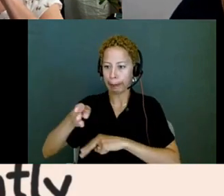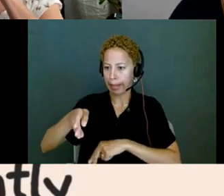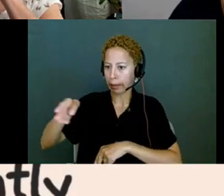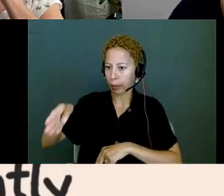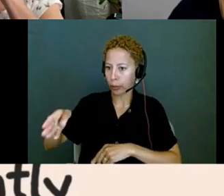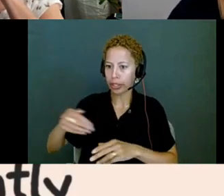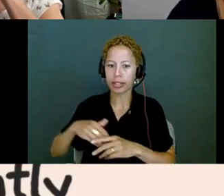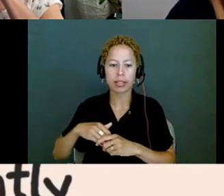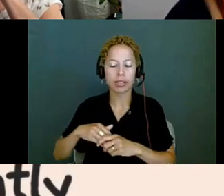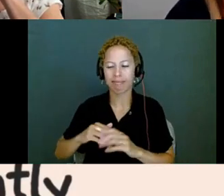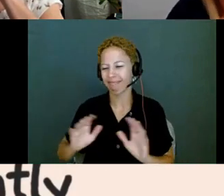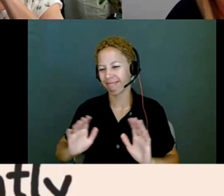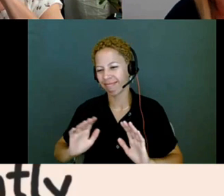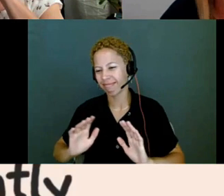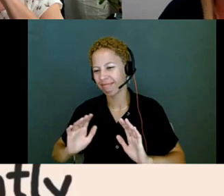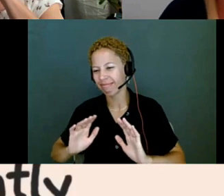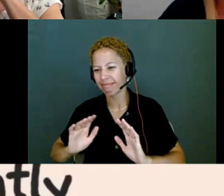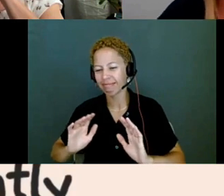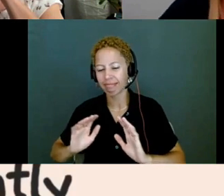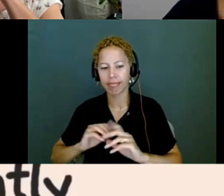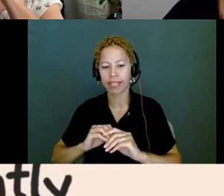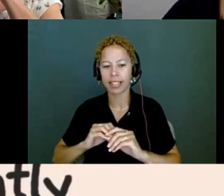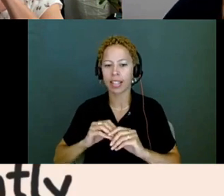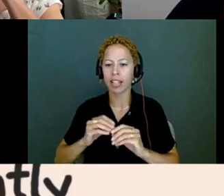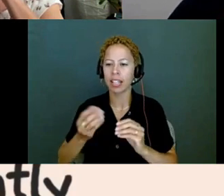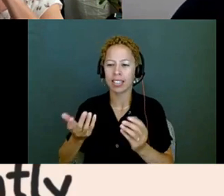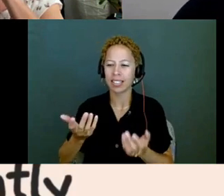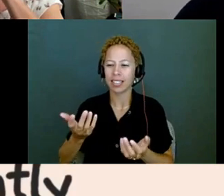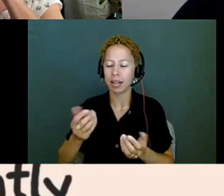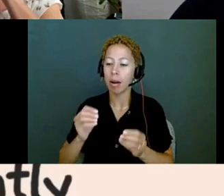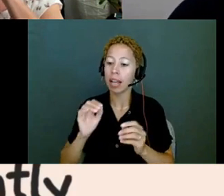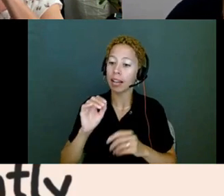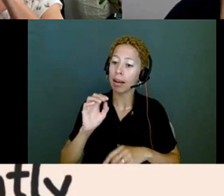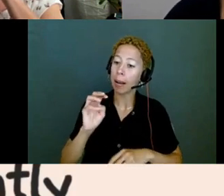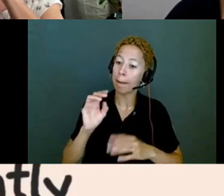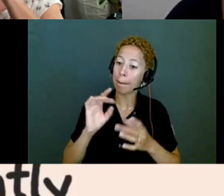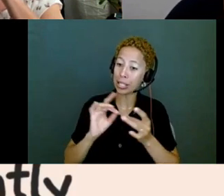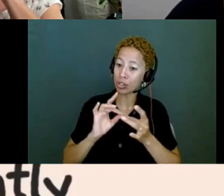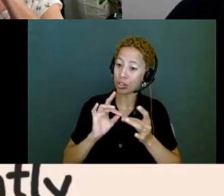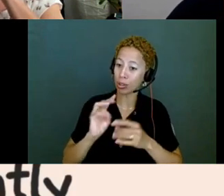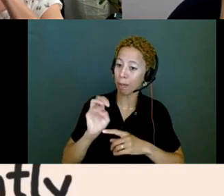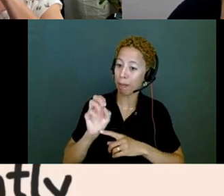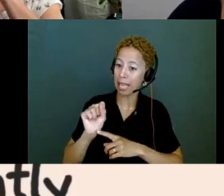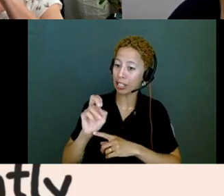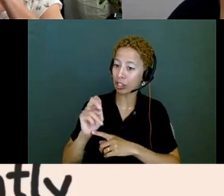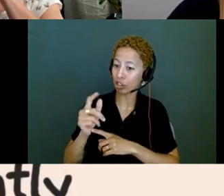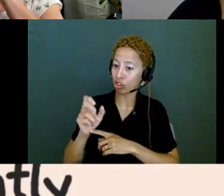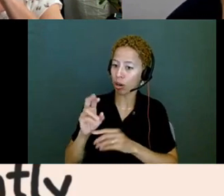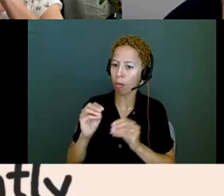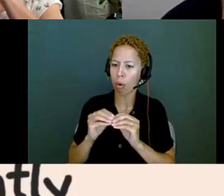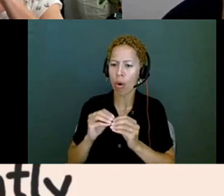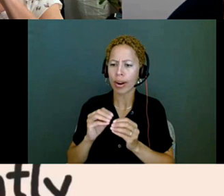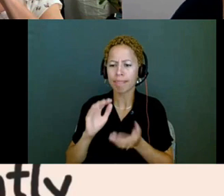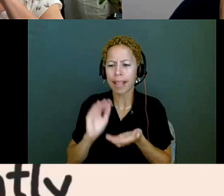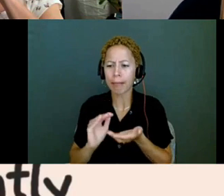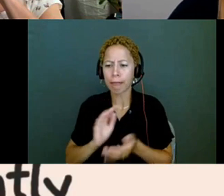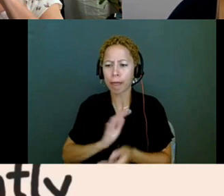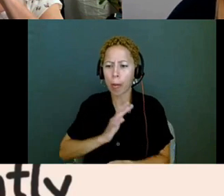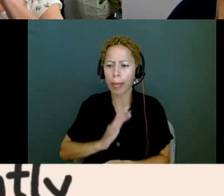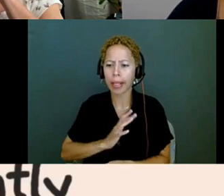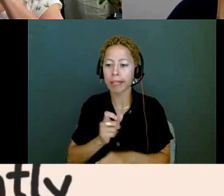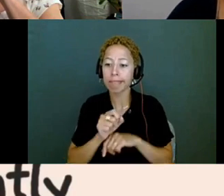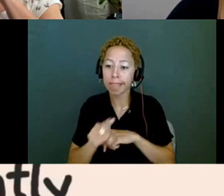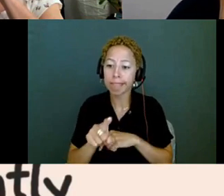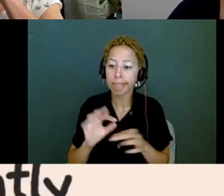Where if it's a little bit more informal to be using Messenger to either send material, send pictures, send explanations